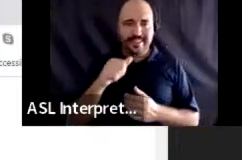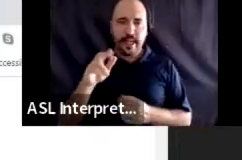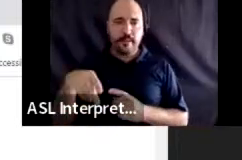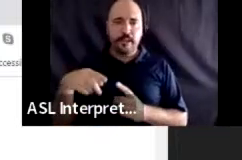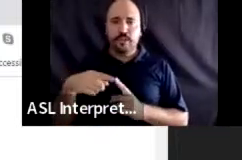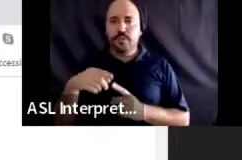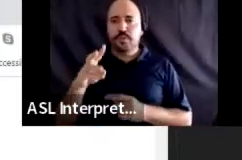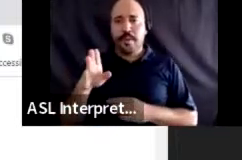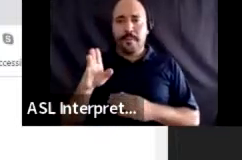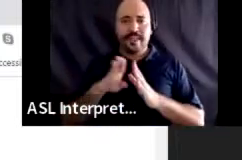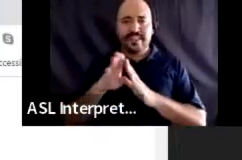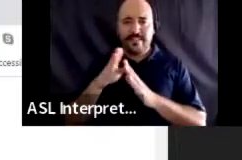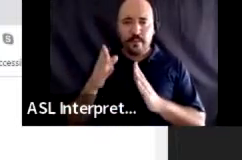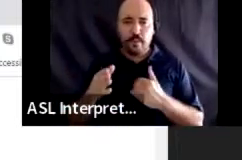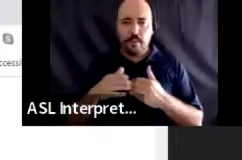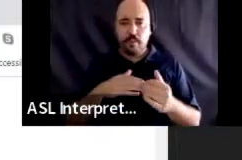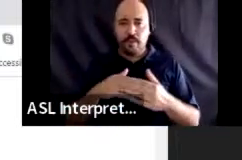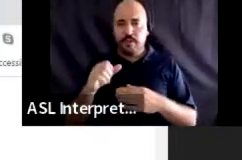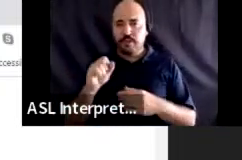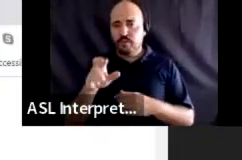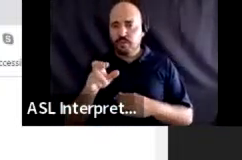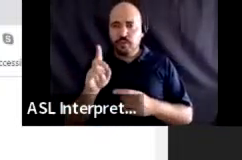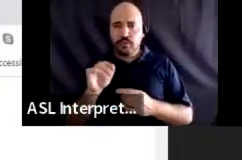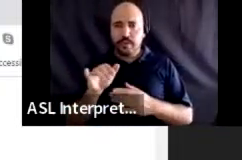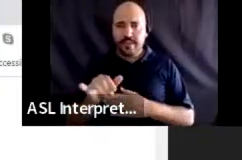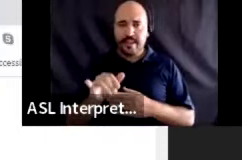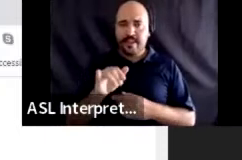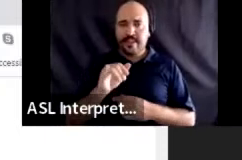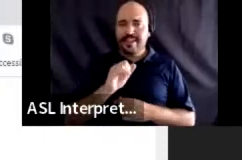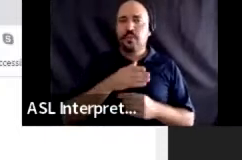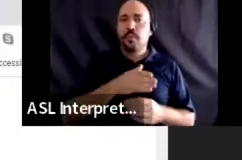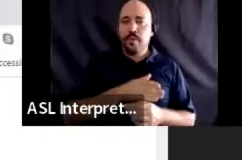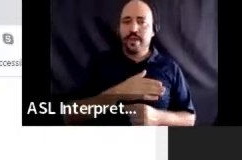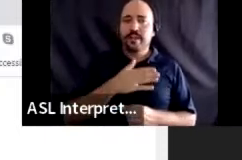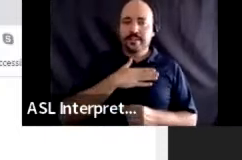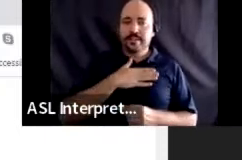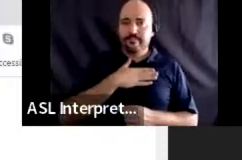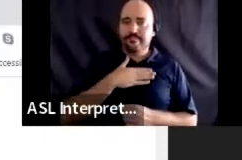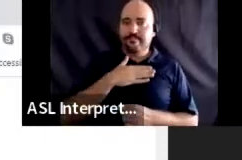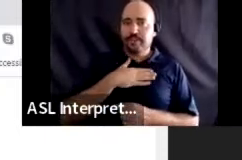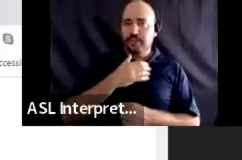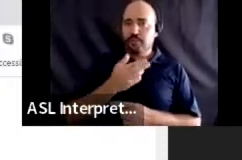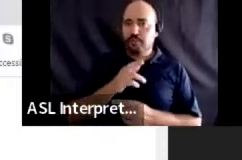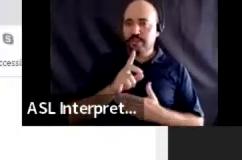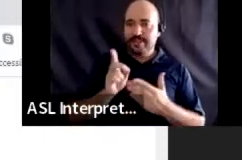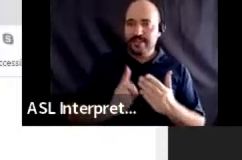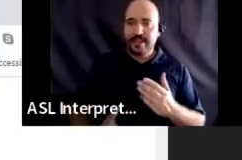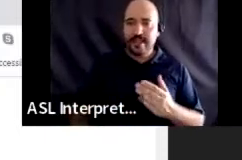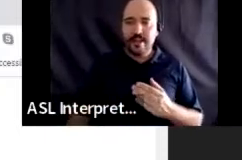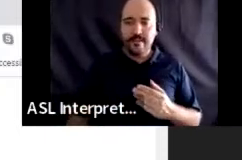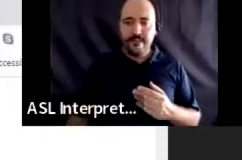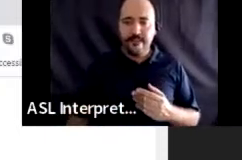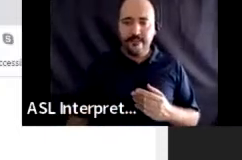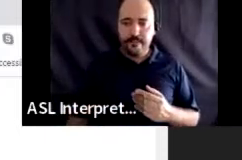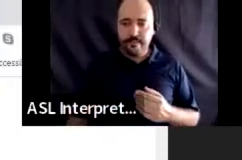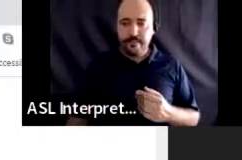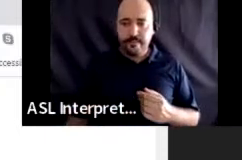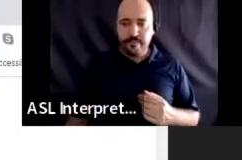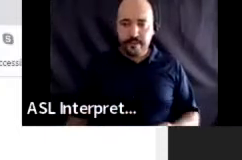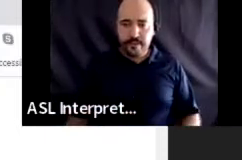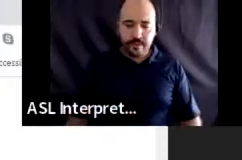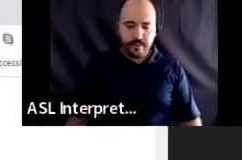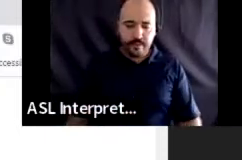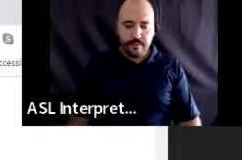the web developer whether or not the screen readers do that. That's the way the screen readers suck up and organize the